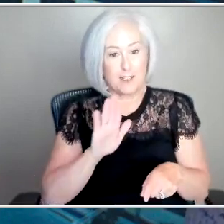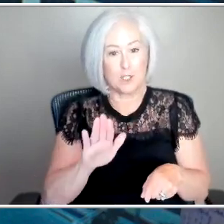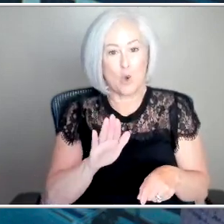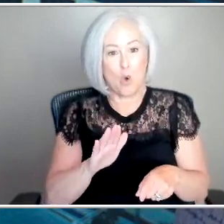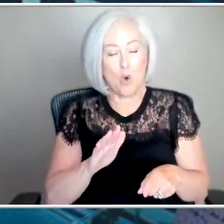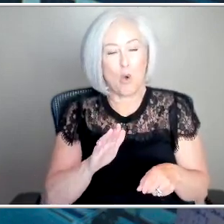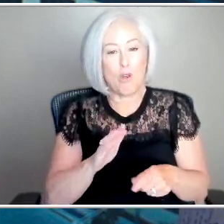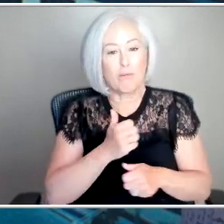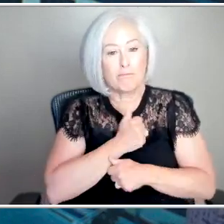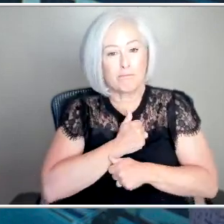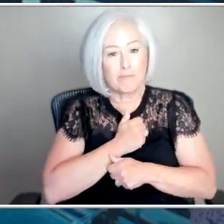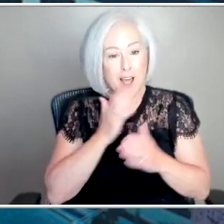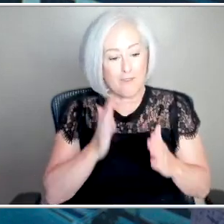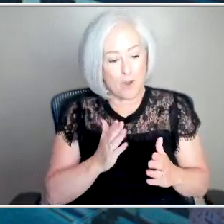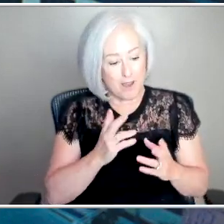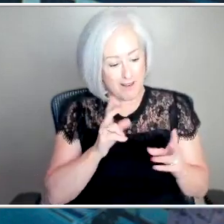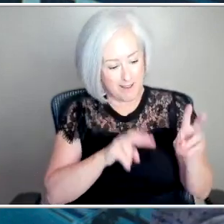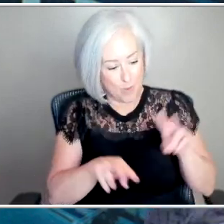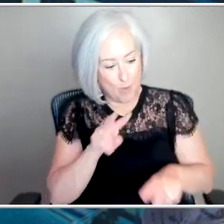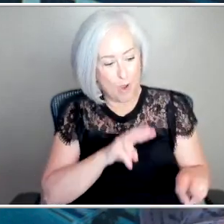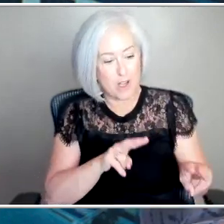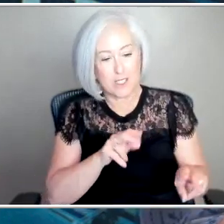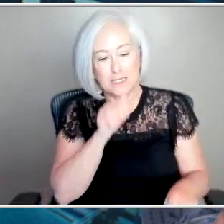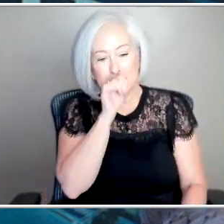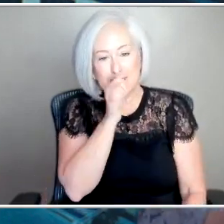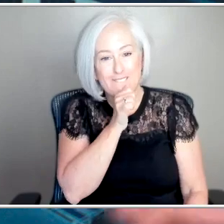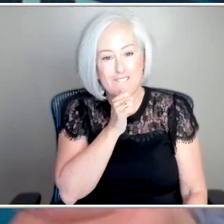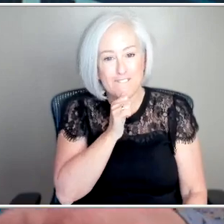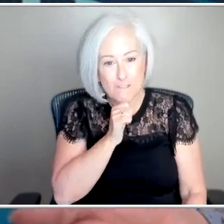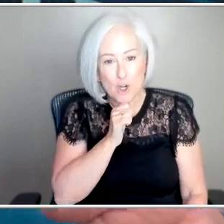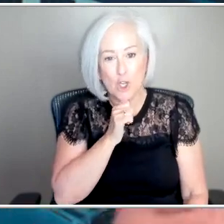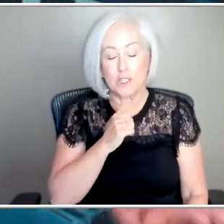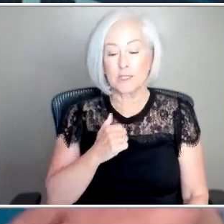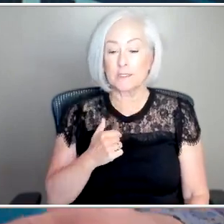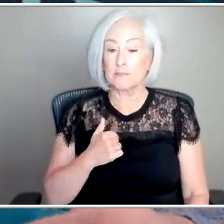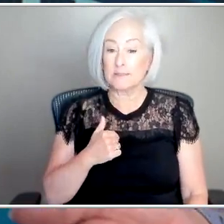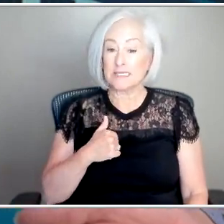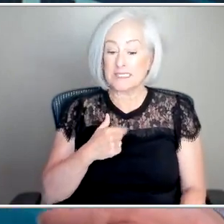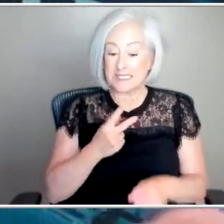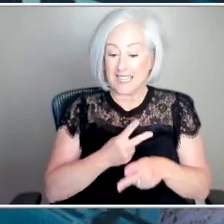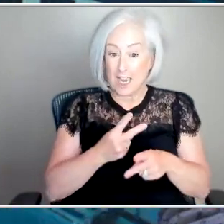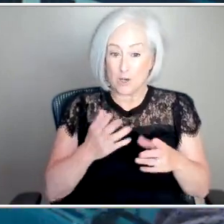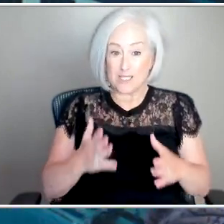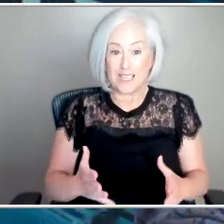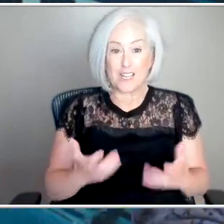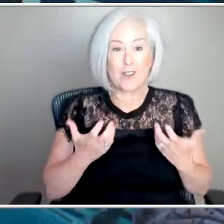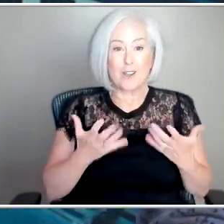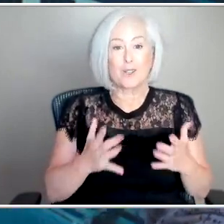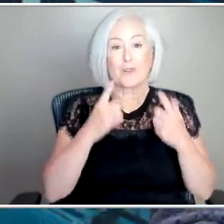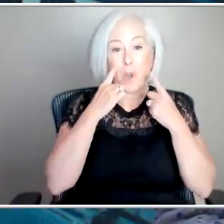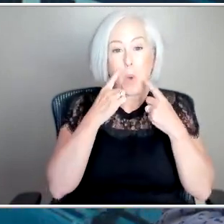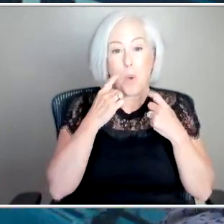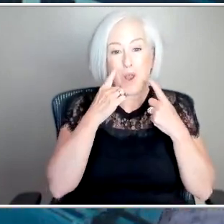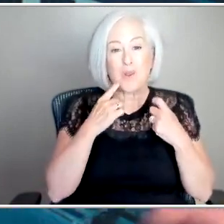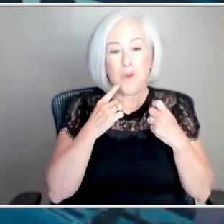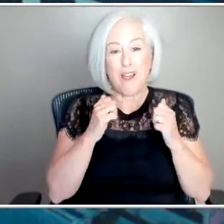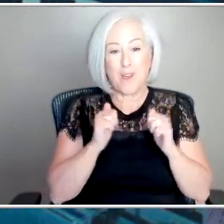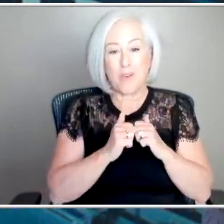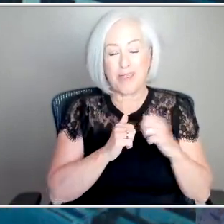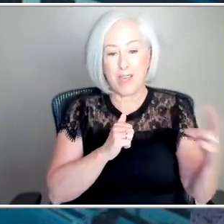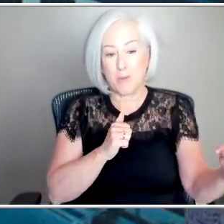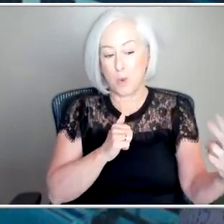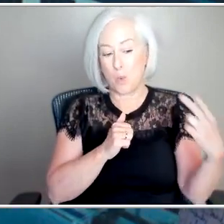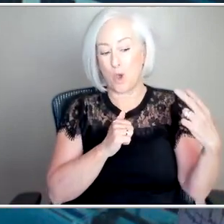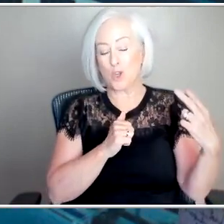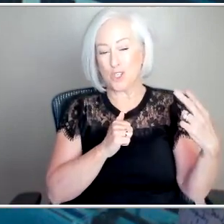so much. And so as caretakers, we would not want to cry in front of our loved ones. So there was like a group of us